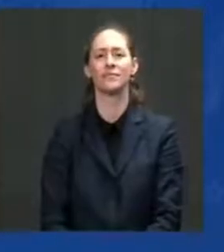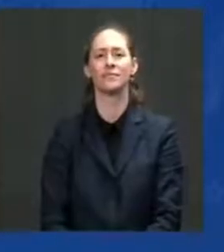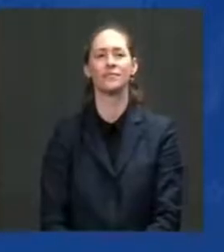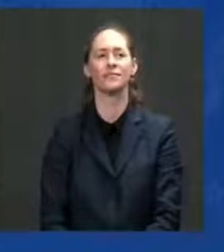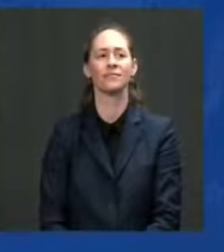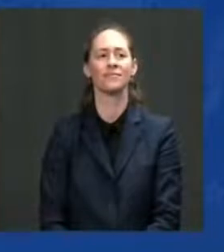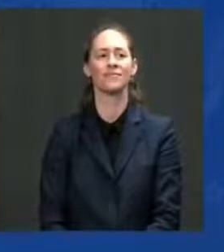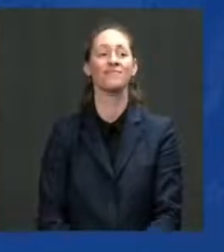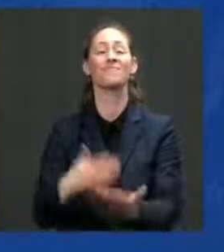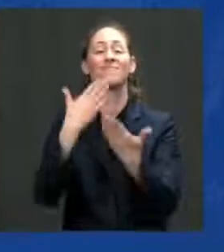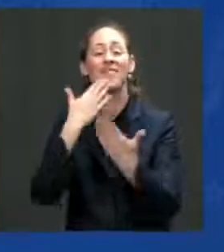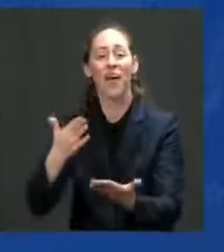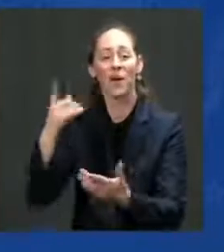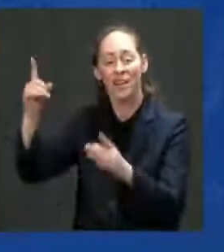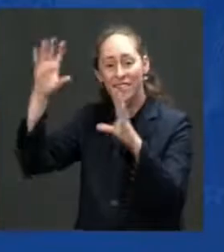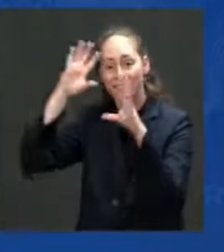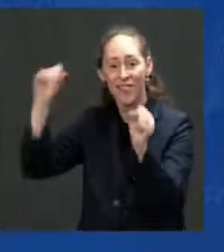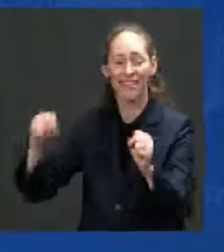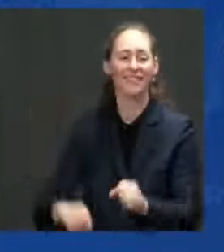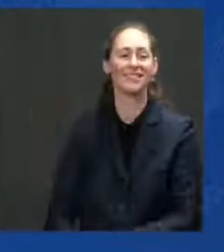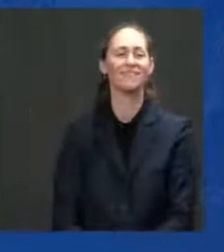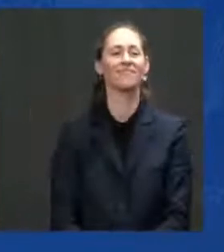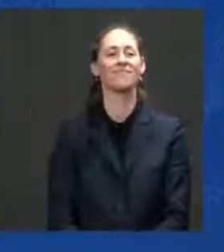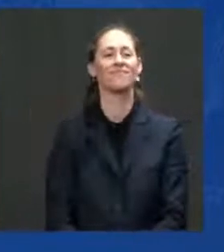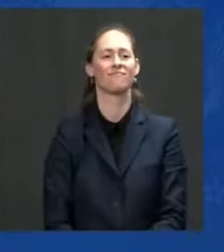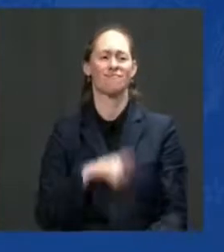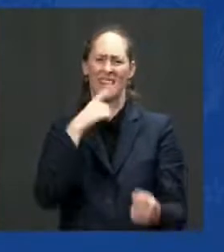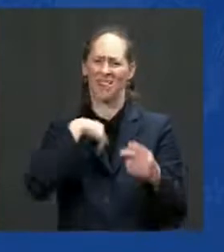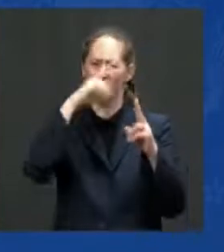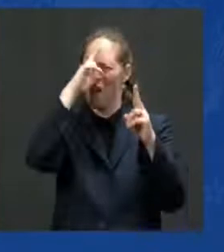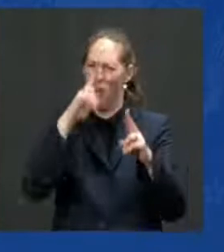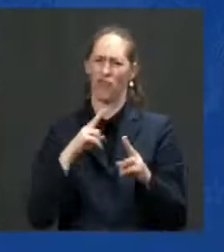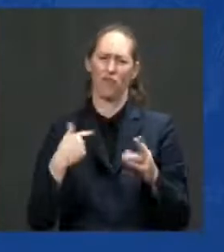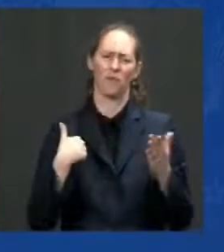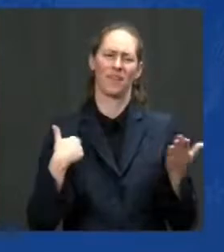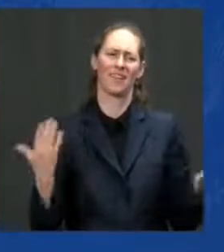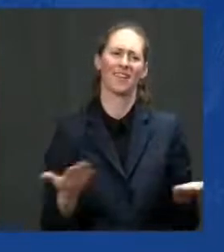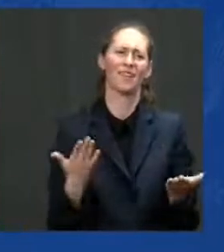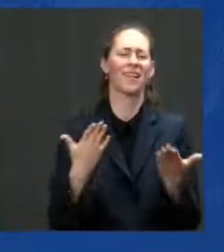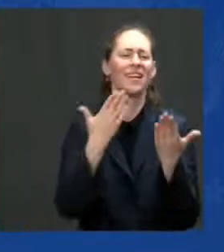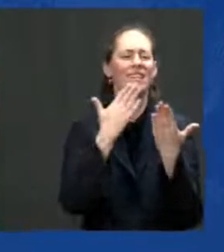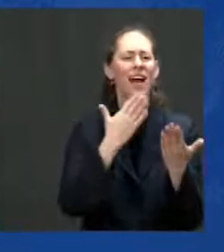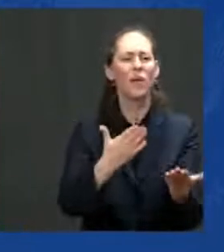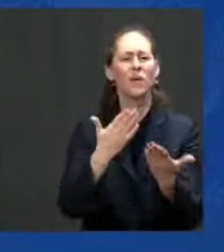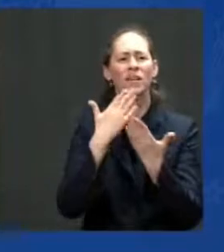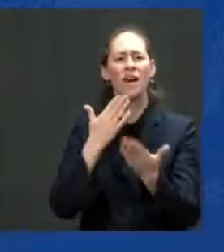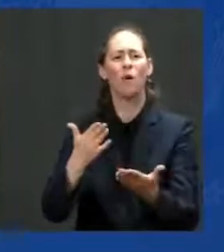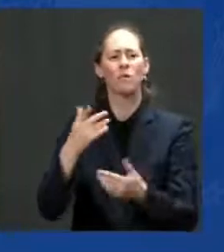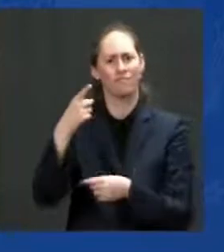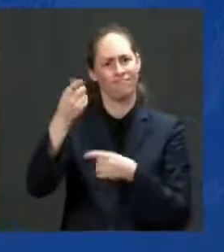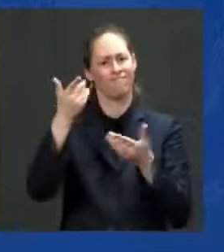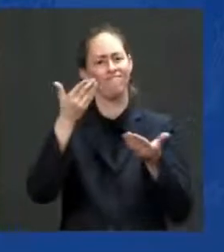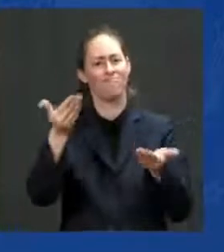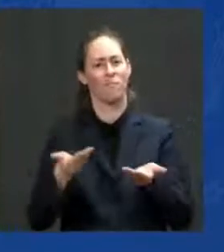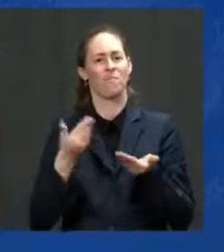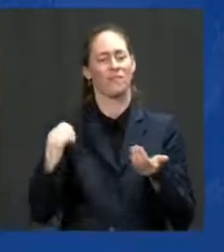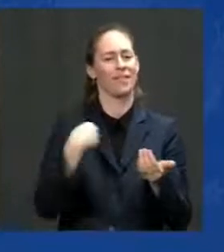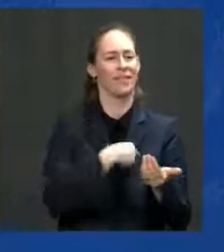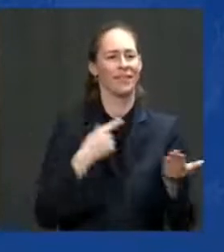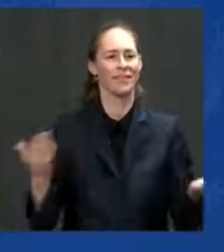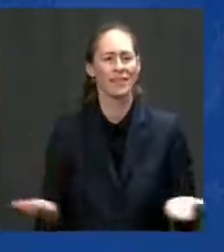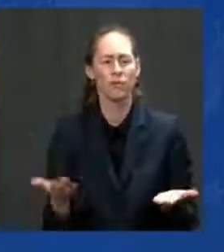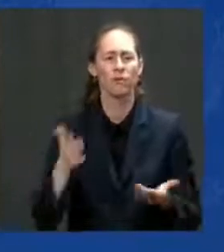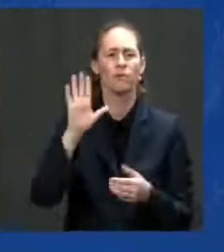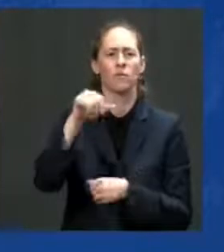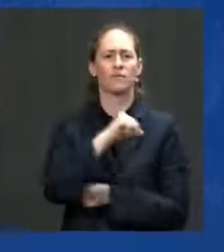Thank you, Mr. President. It's certainly an honor to be here. Thank you very much for your hospitality your entire staff has given